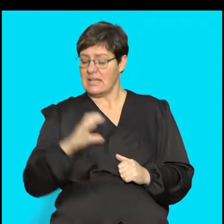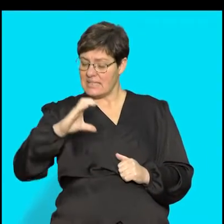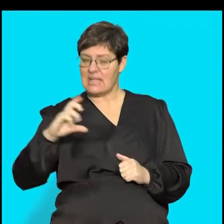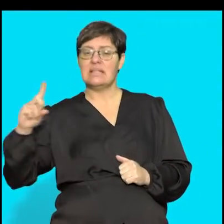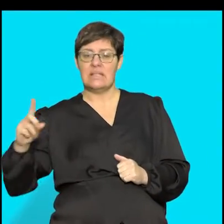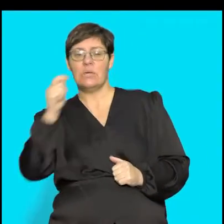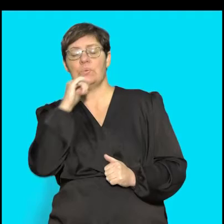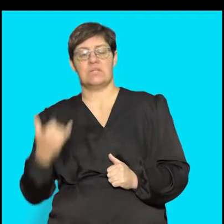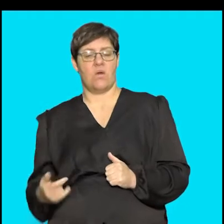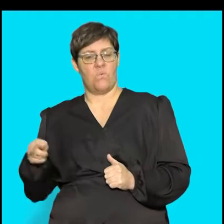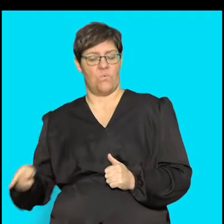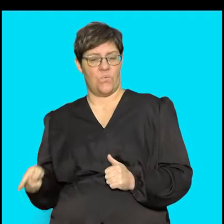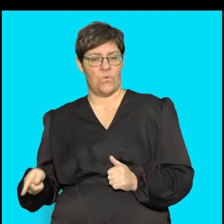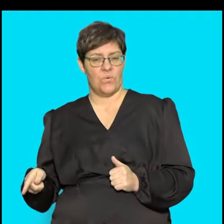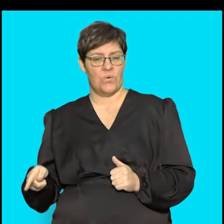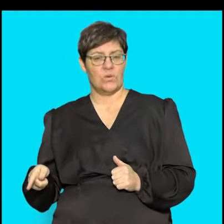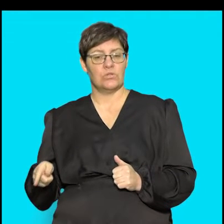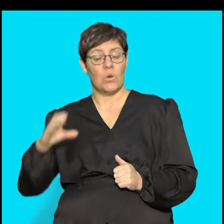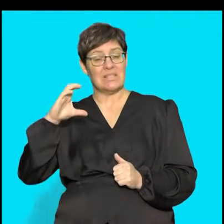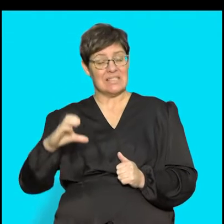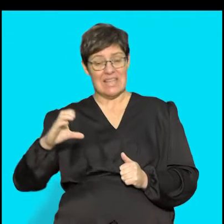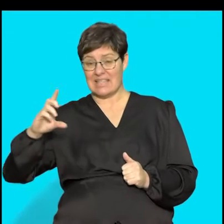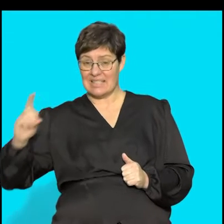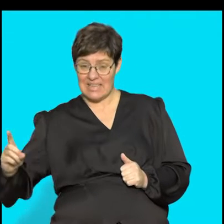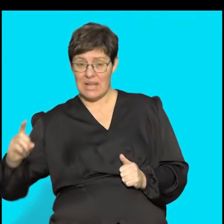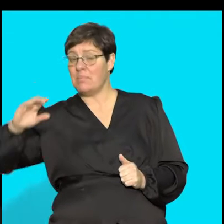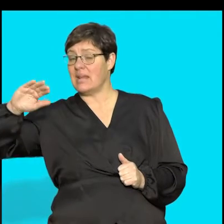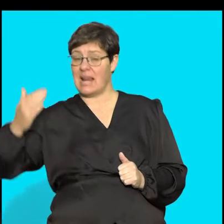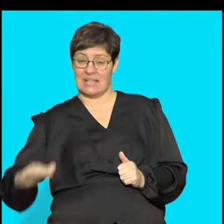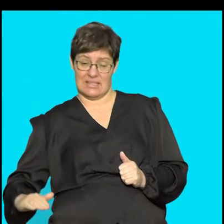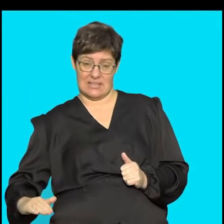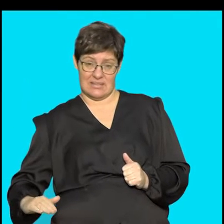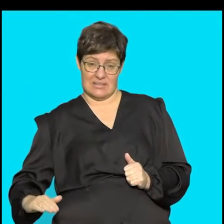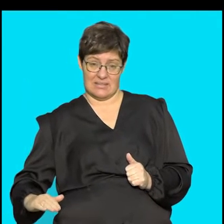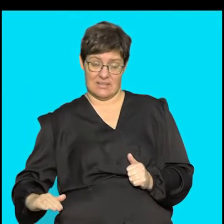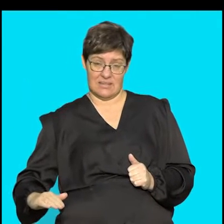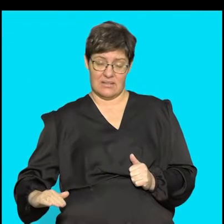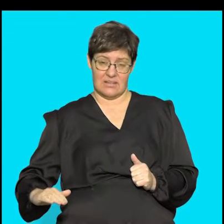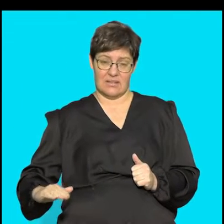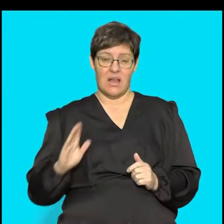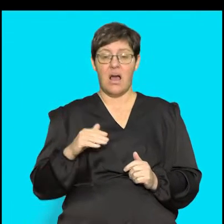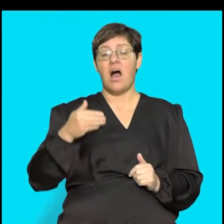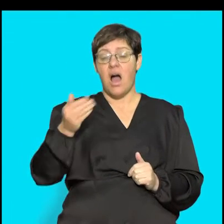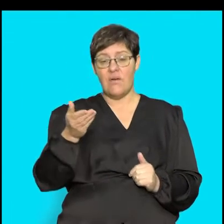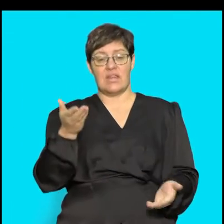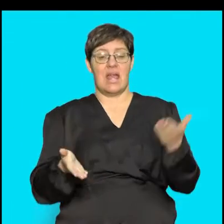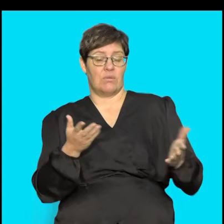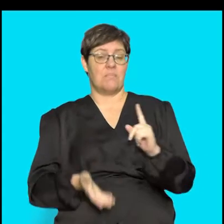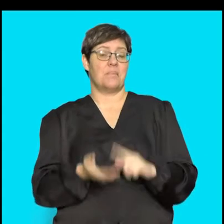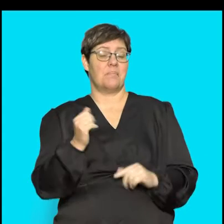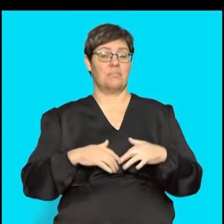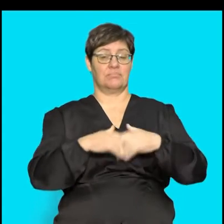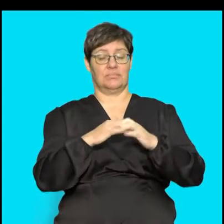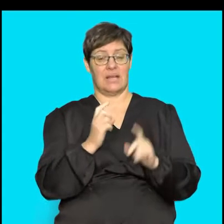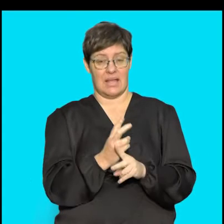used C and D now, so the concentration of C and D will decrease after equilibrium